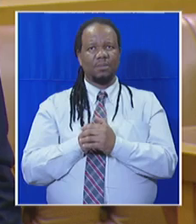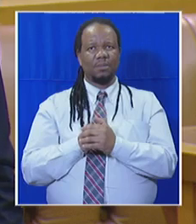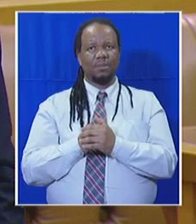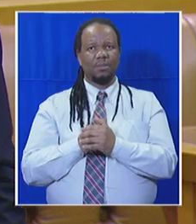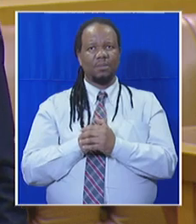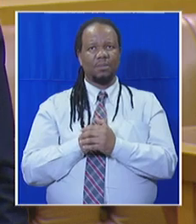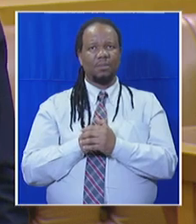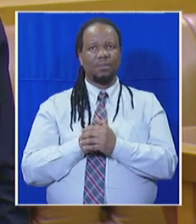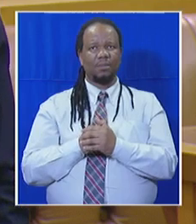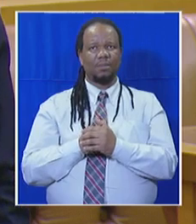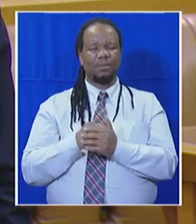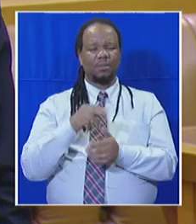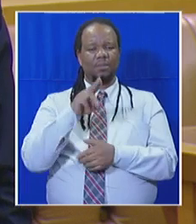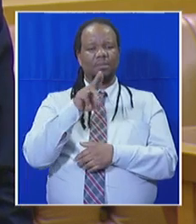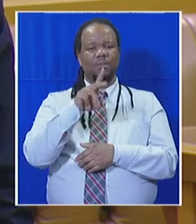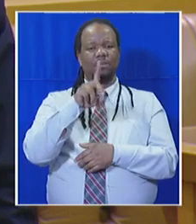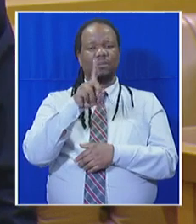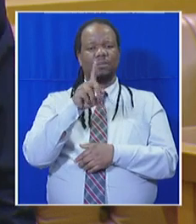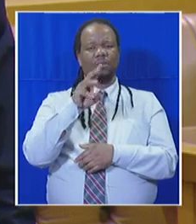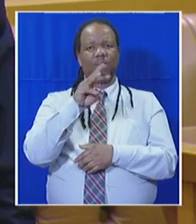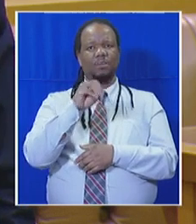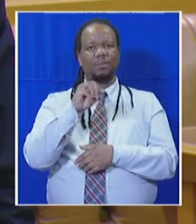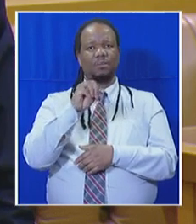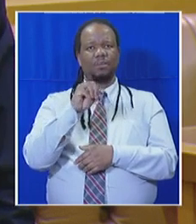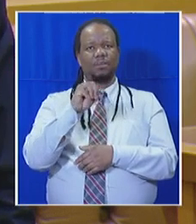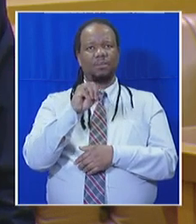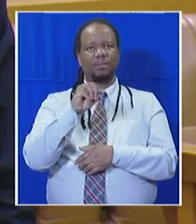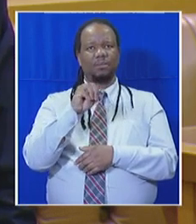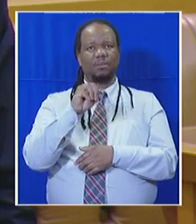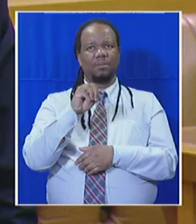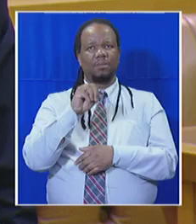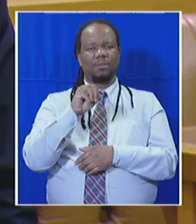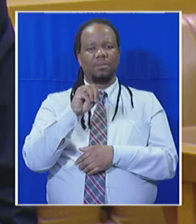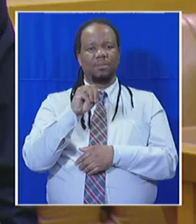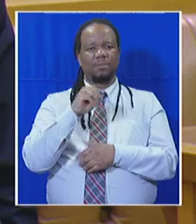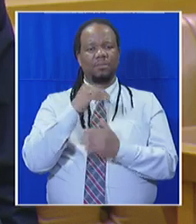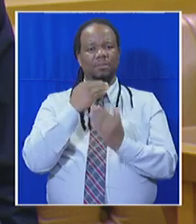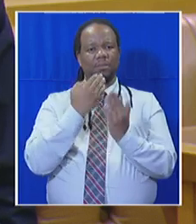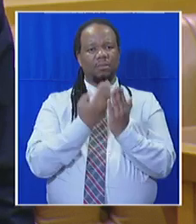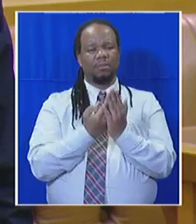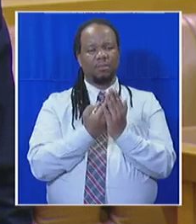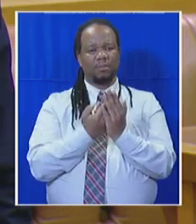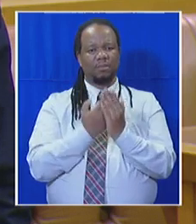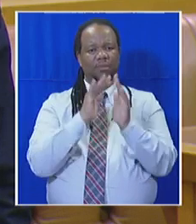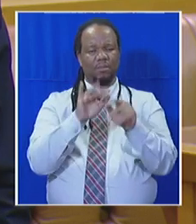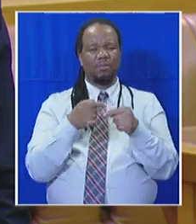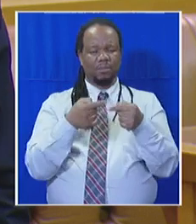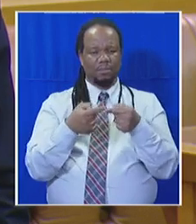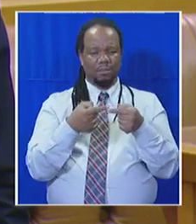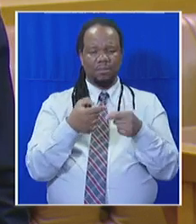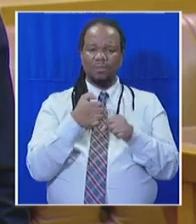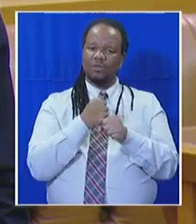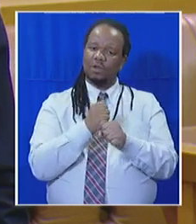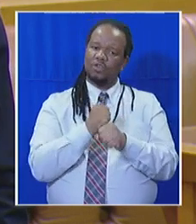On behalf of the United Democratic Movement, that at its next sitting, the House debates strategies on how to